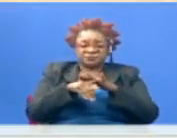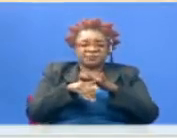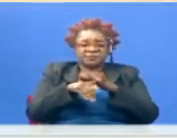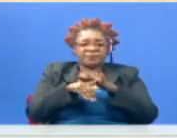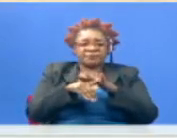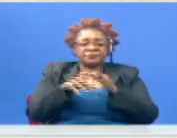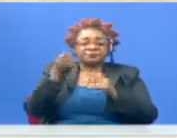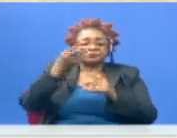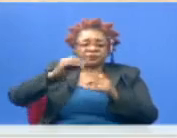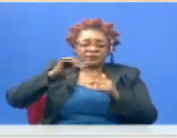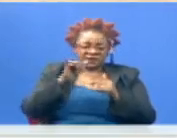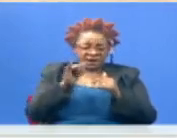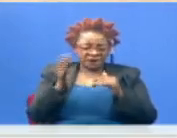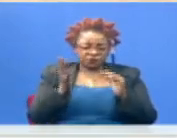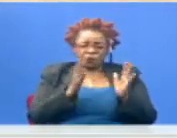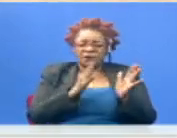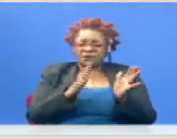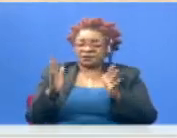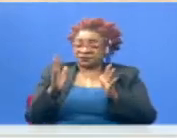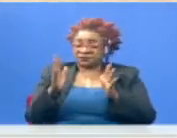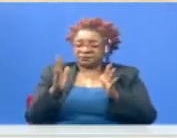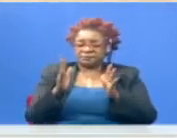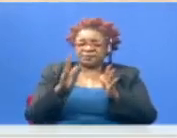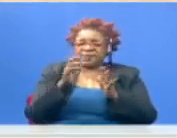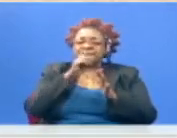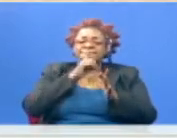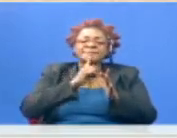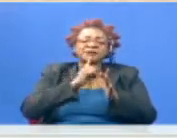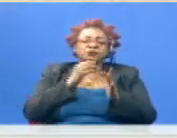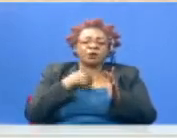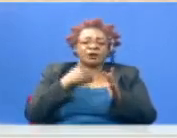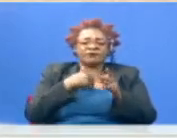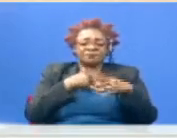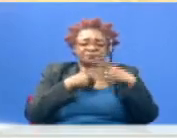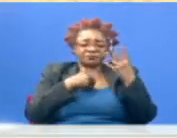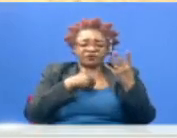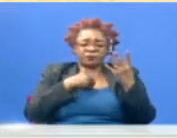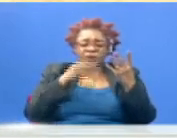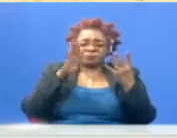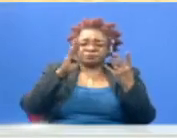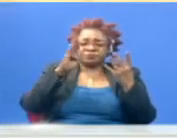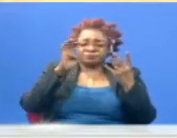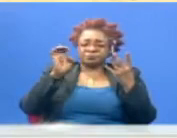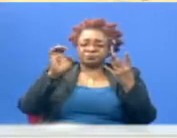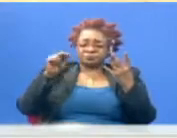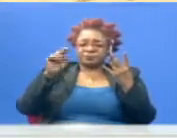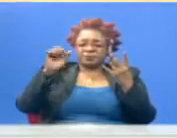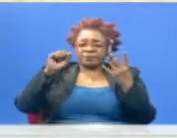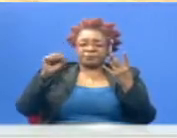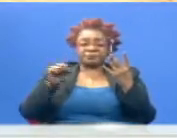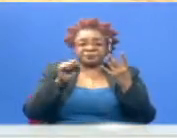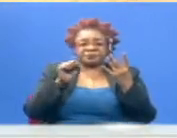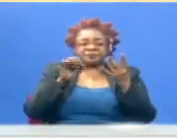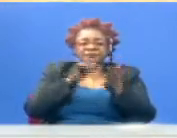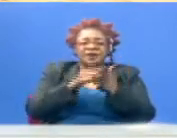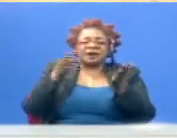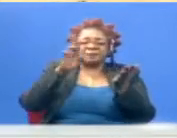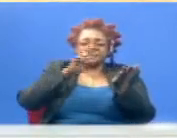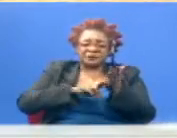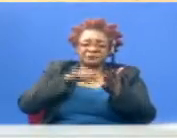It is organized in the genome of the beans. We have four letters that we call them nucleotides that repeat themselves in